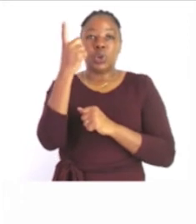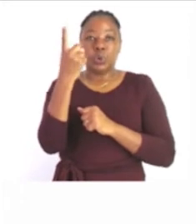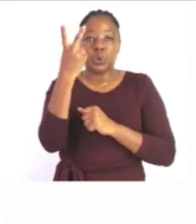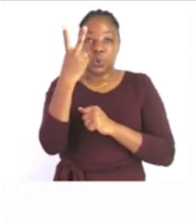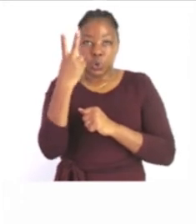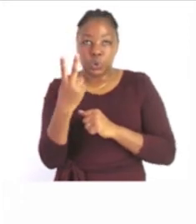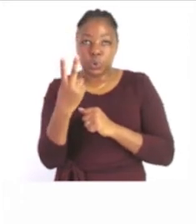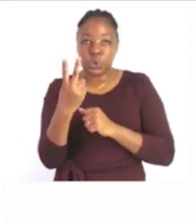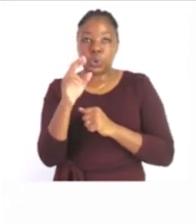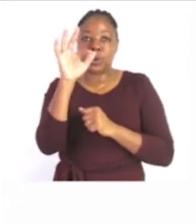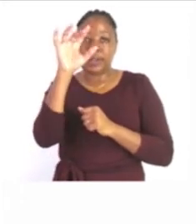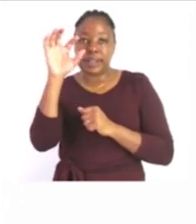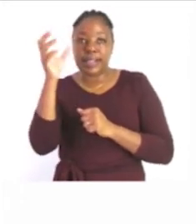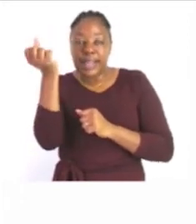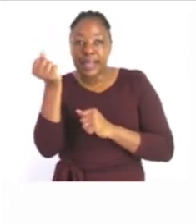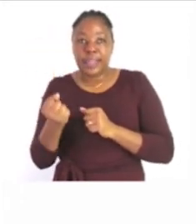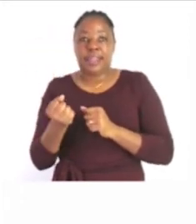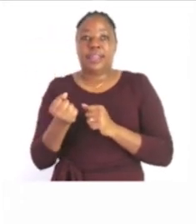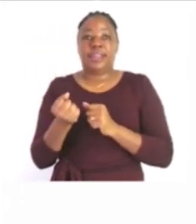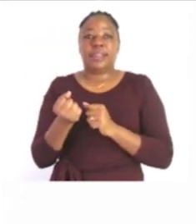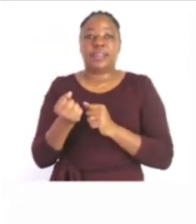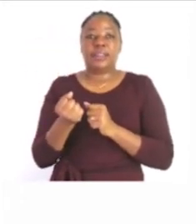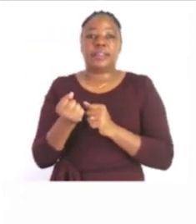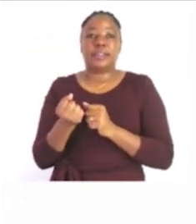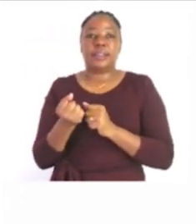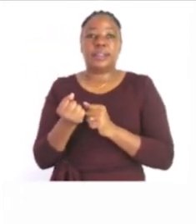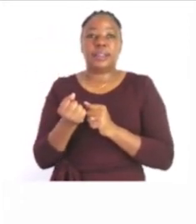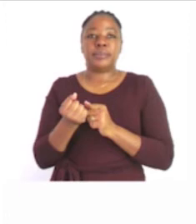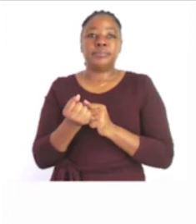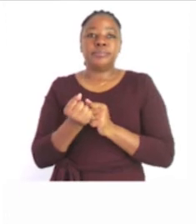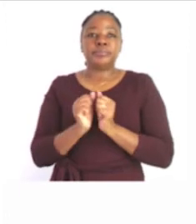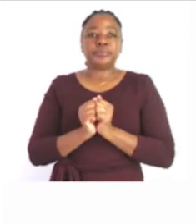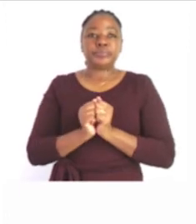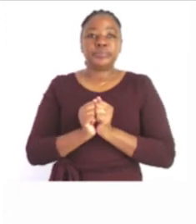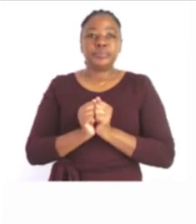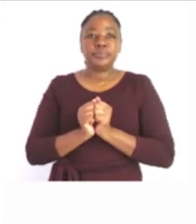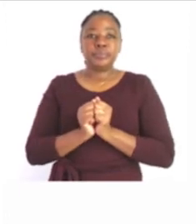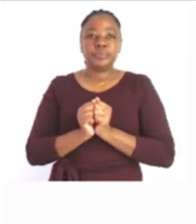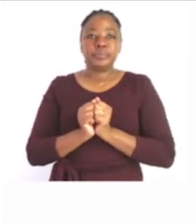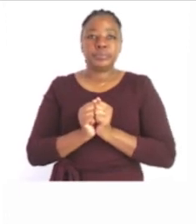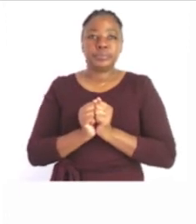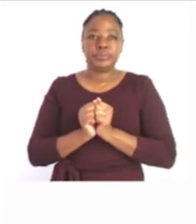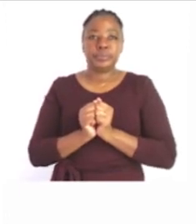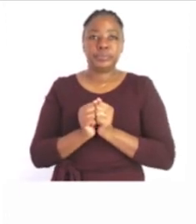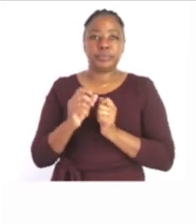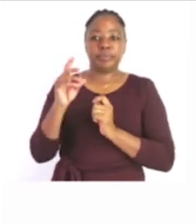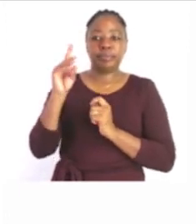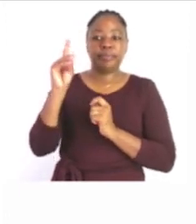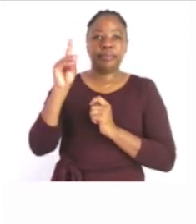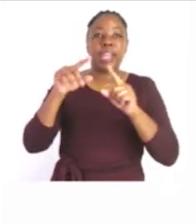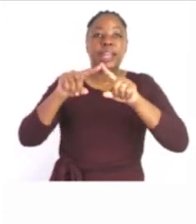don't become just sounds, but they become digraphs. So we have a couple of digraphs that are shown